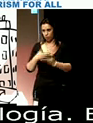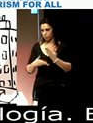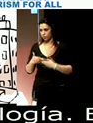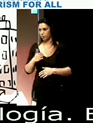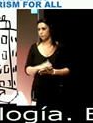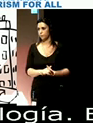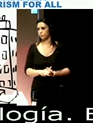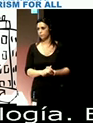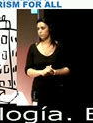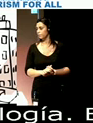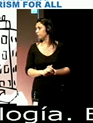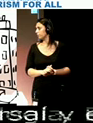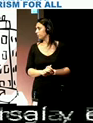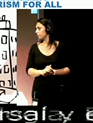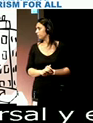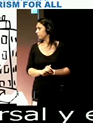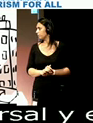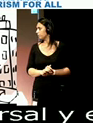way.